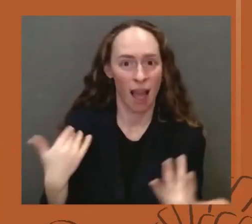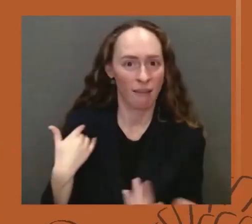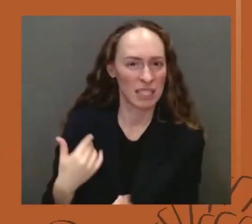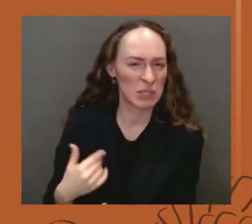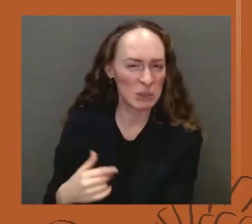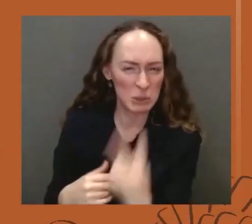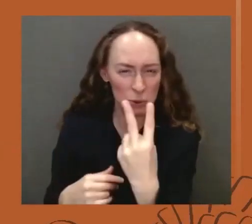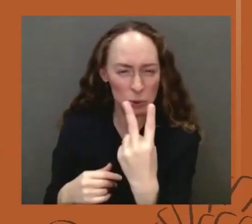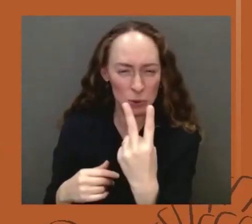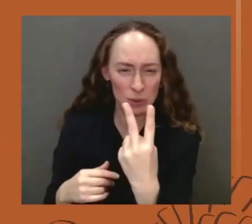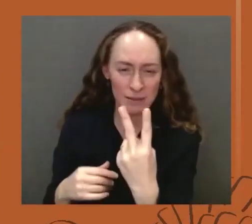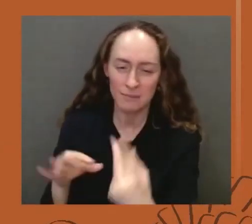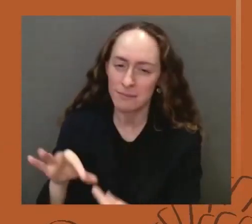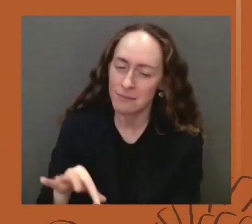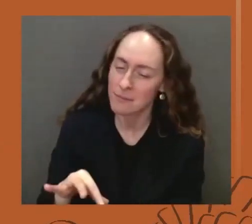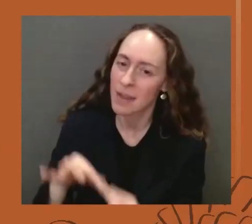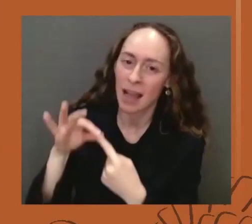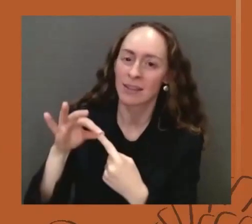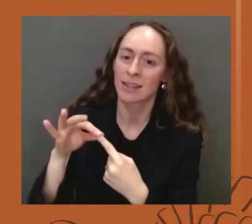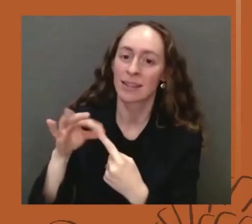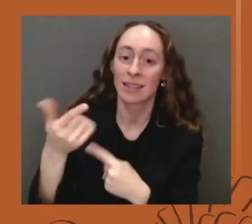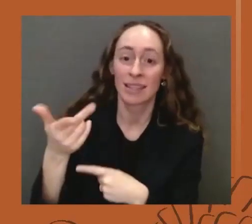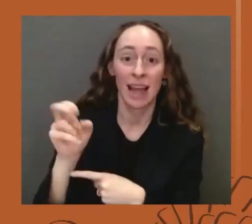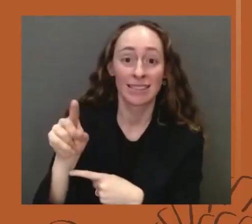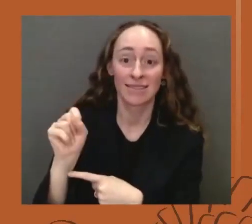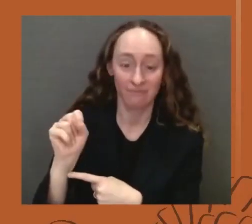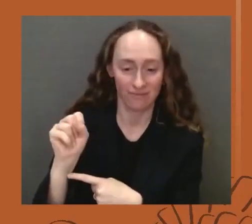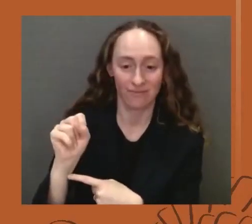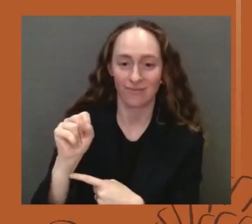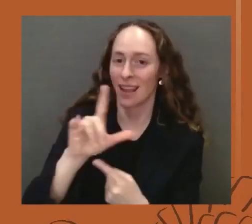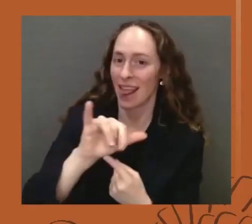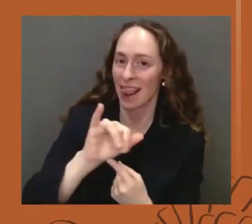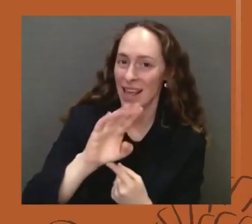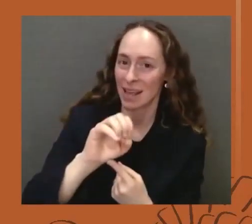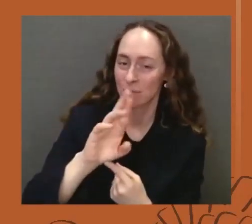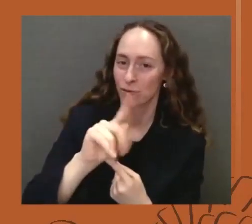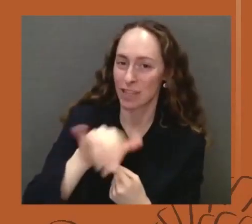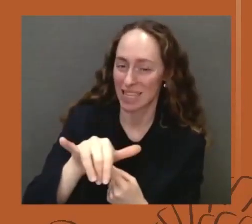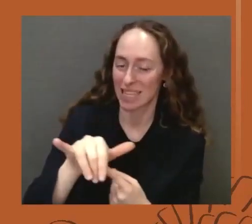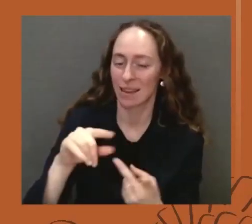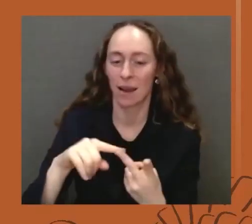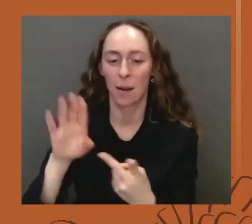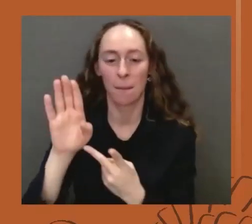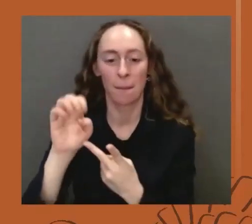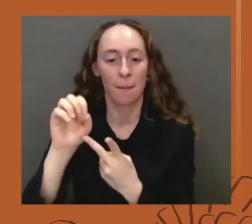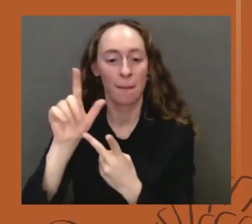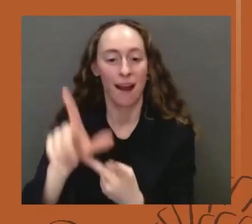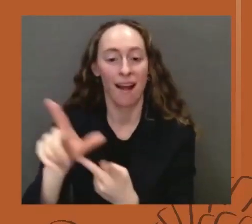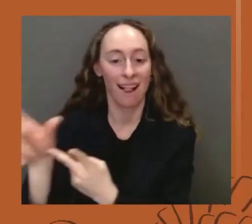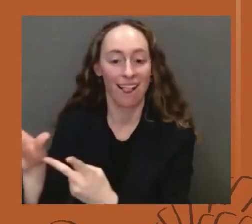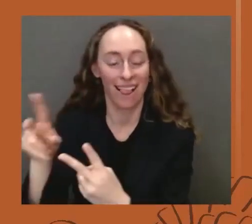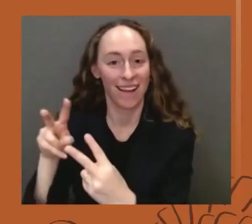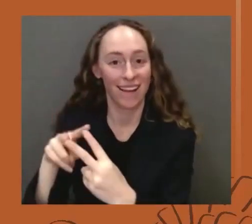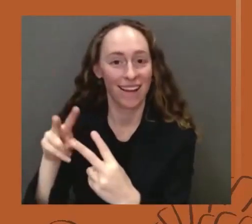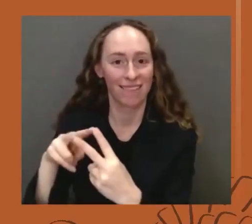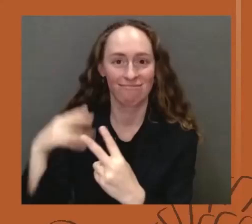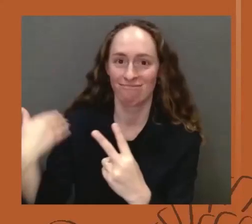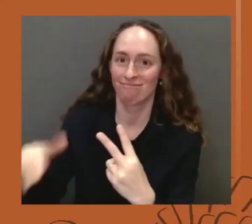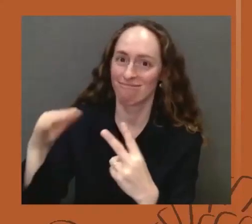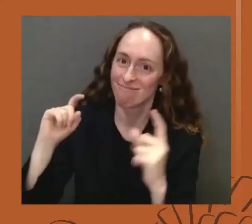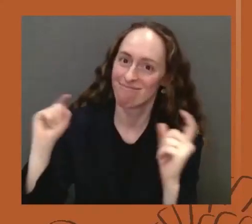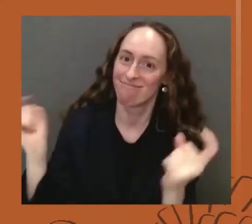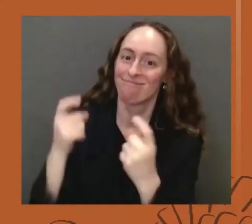the chairman of the National Turkey Federation, Steve Lichen, Steve and your entire family. I got to meet the entire family. And by the